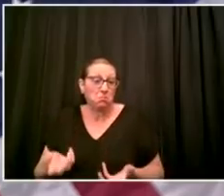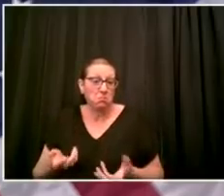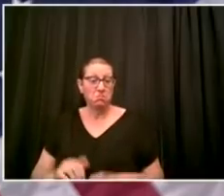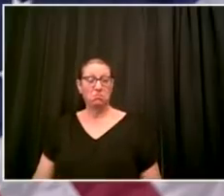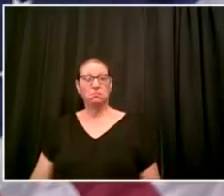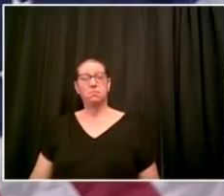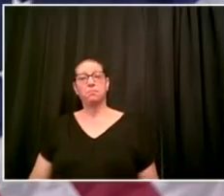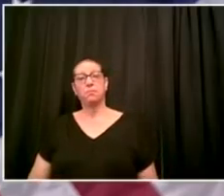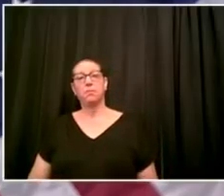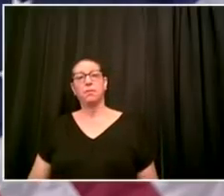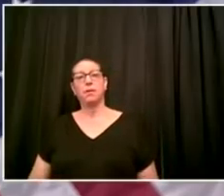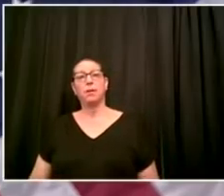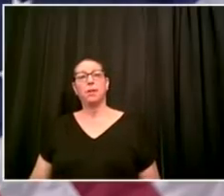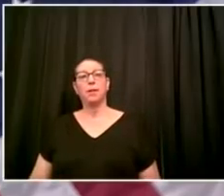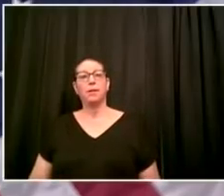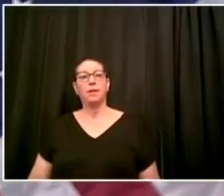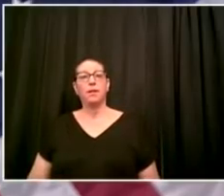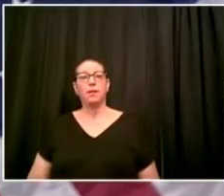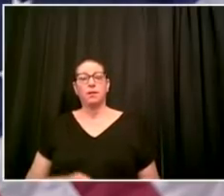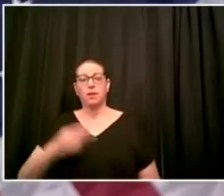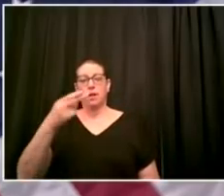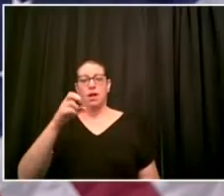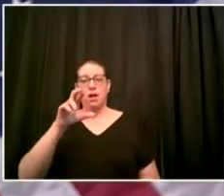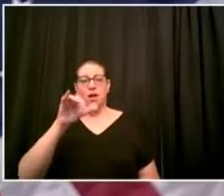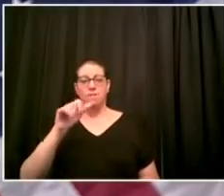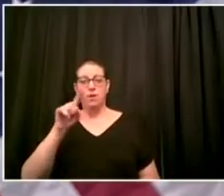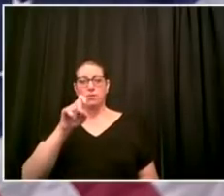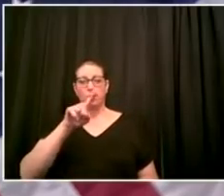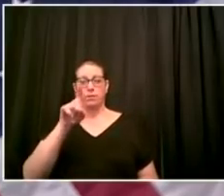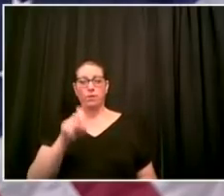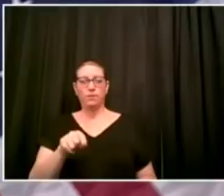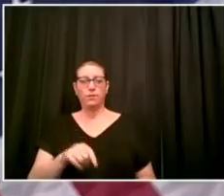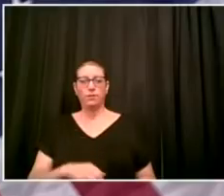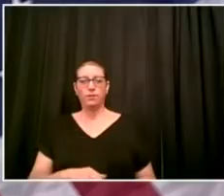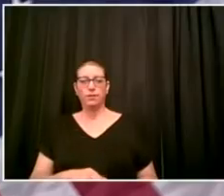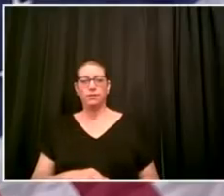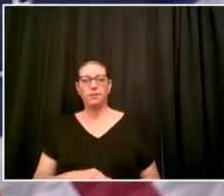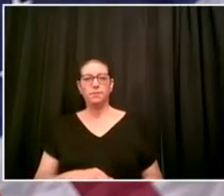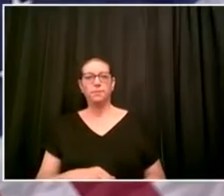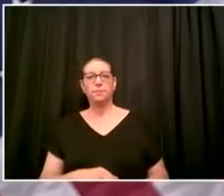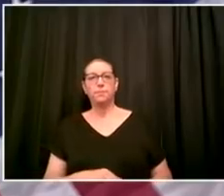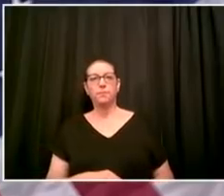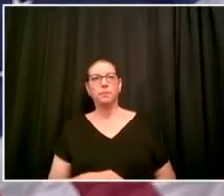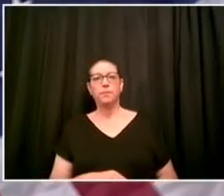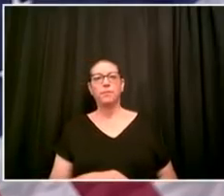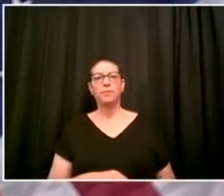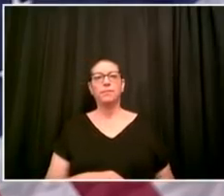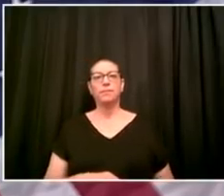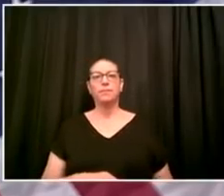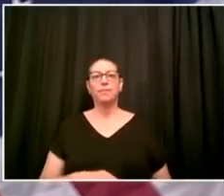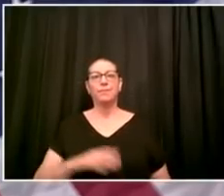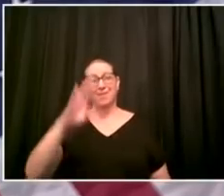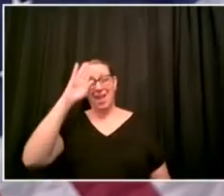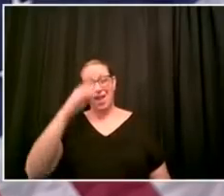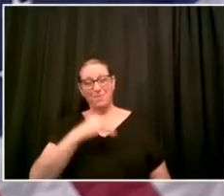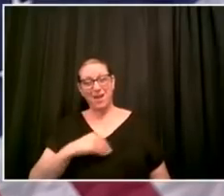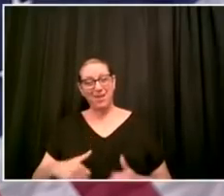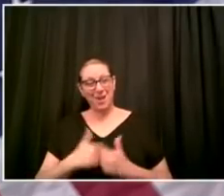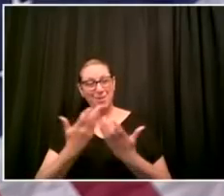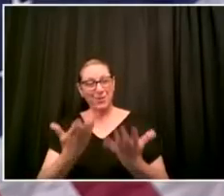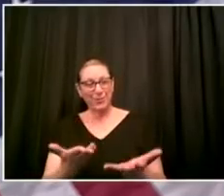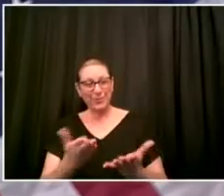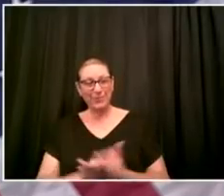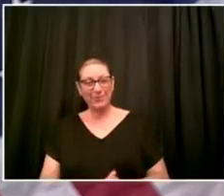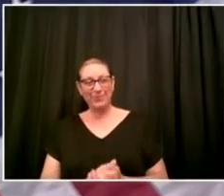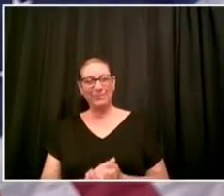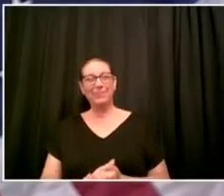Mr. Mayor, how are you doing today? Good, Henry. How are you? Good. I'm good. I'm going to follow up on Andrew Siff's question